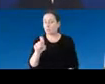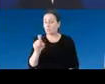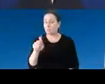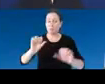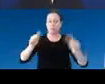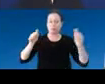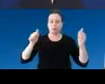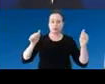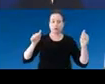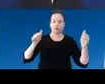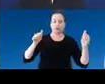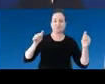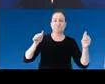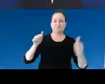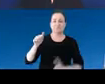not, okay,